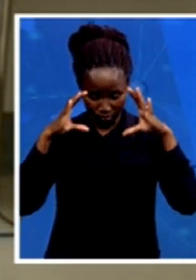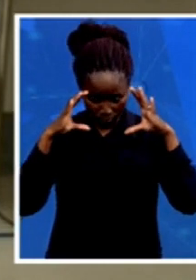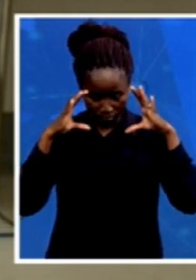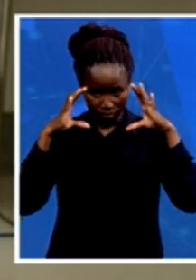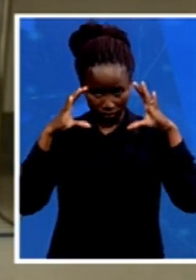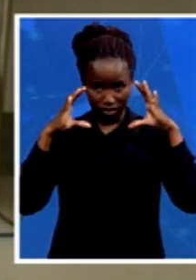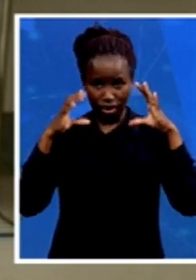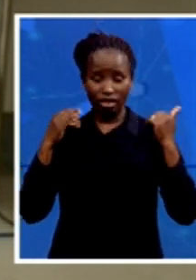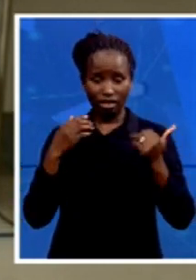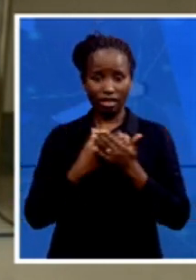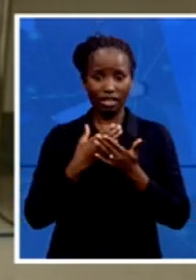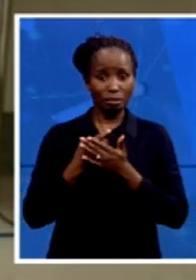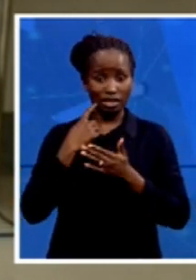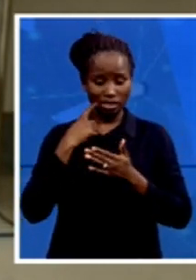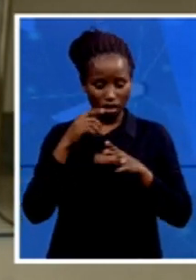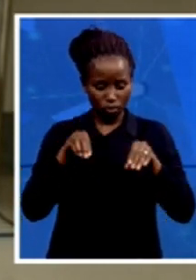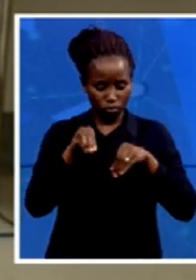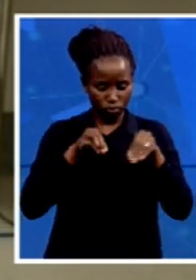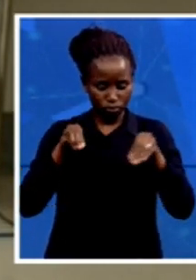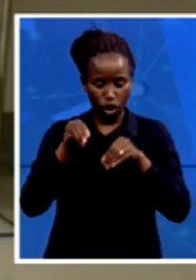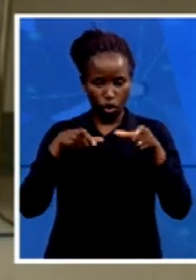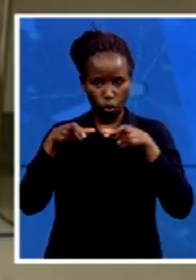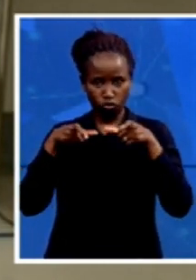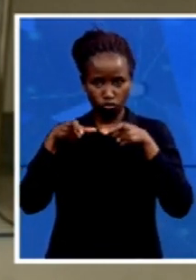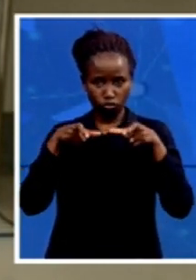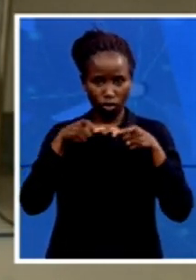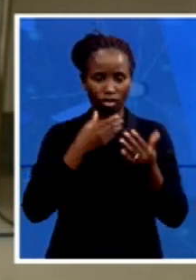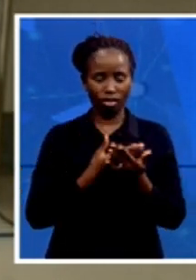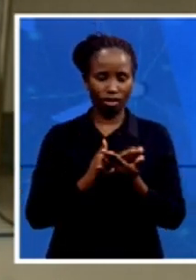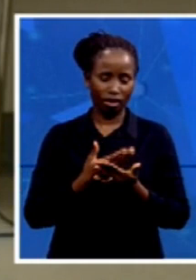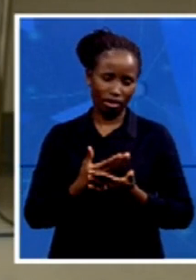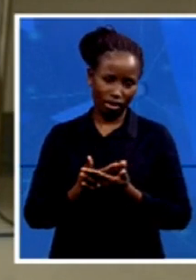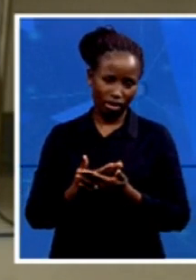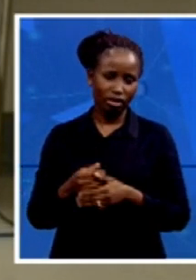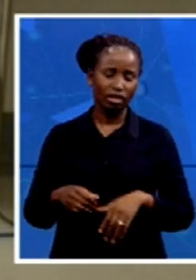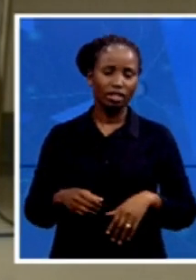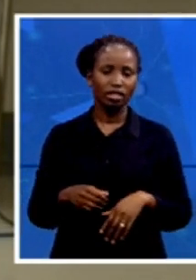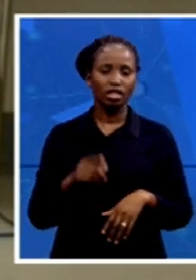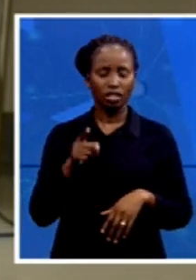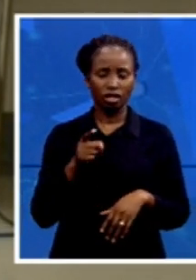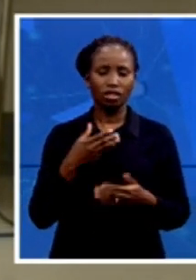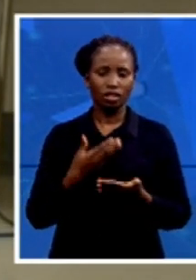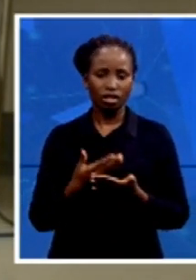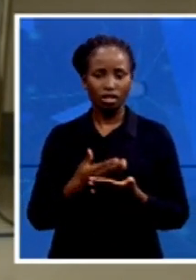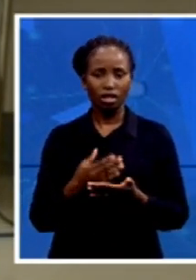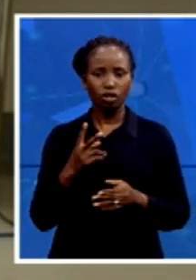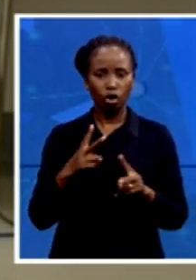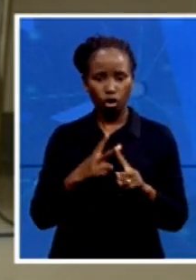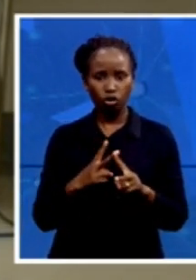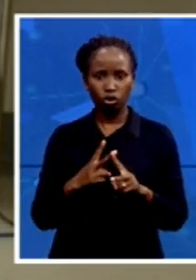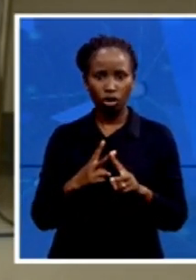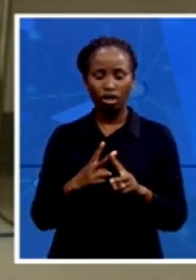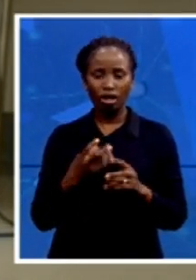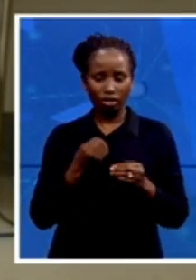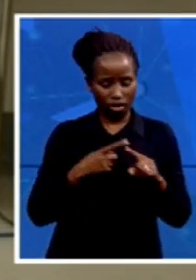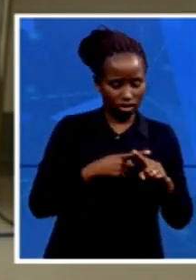instruments, and you can play around, like I said earlier, where you can sort of switch and change between the instruments at your own comfort. You